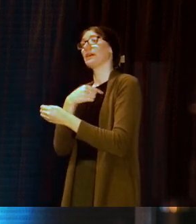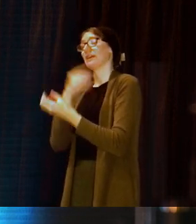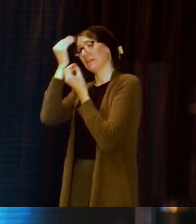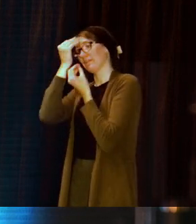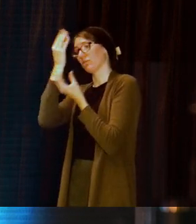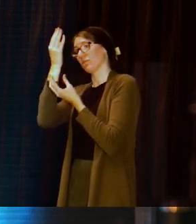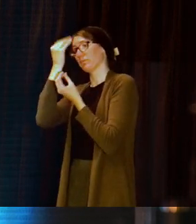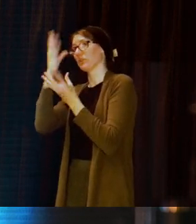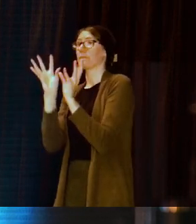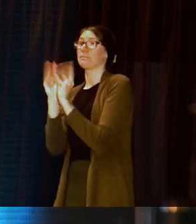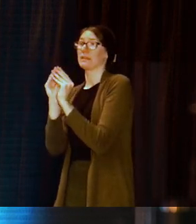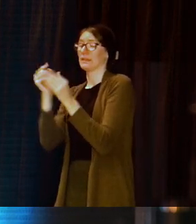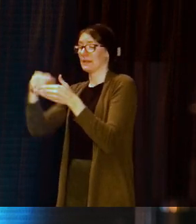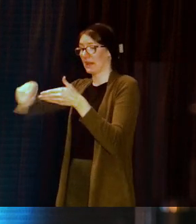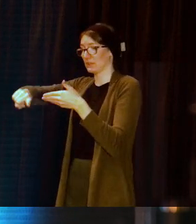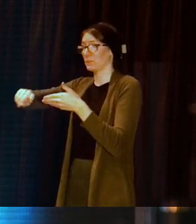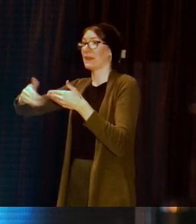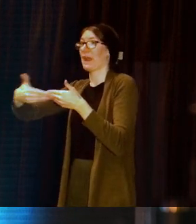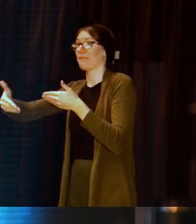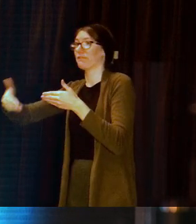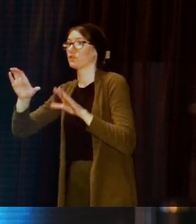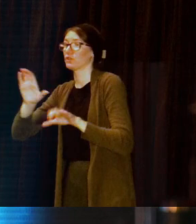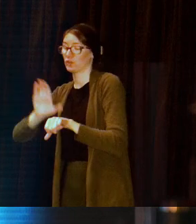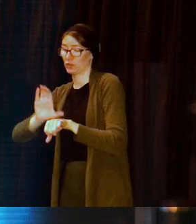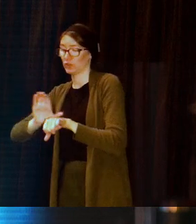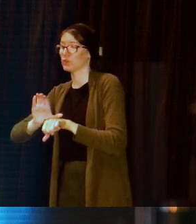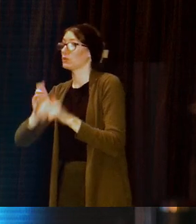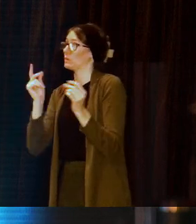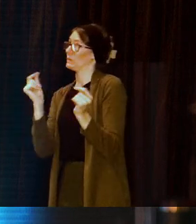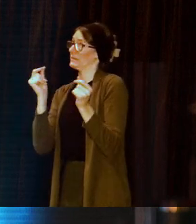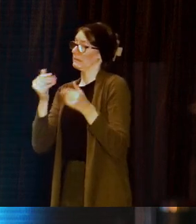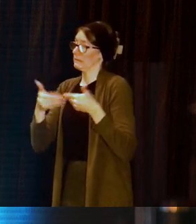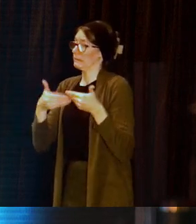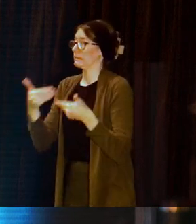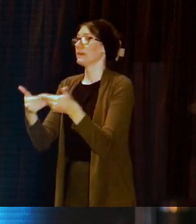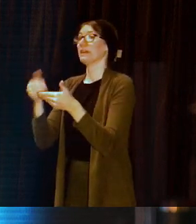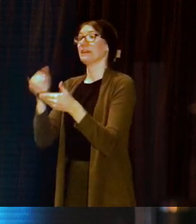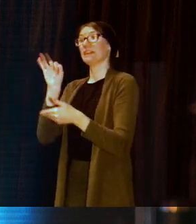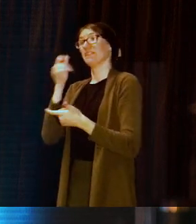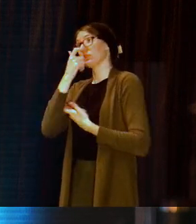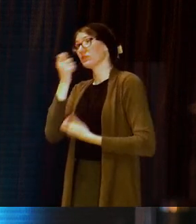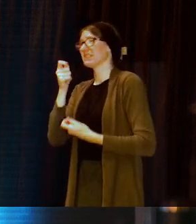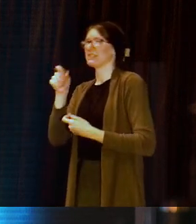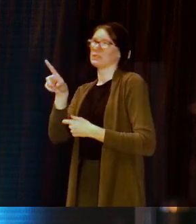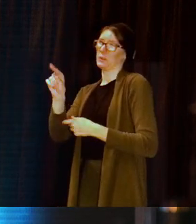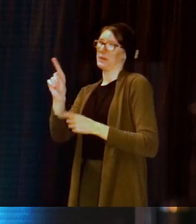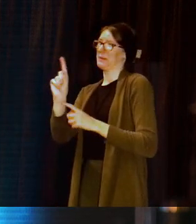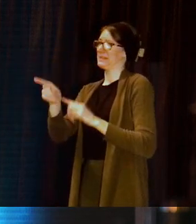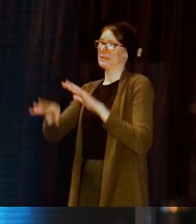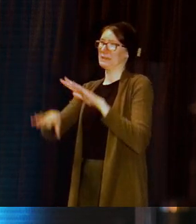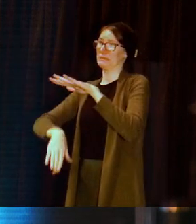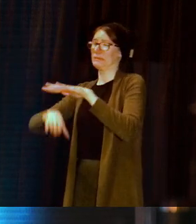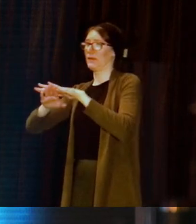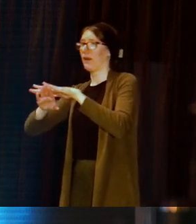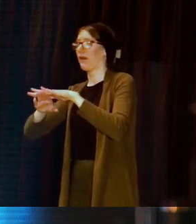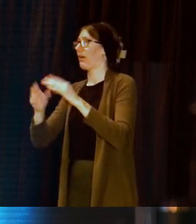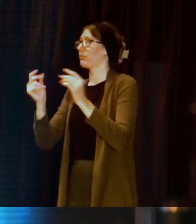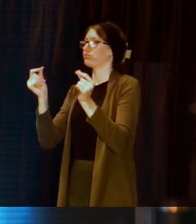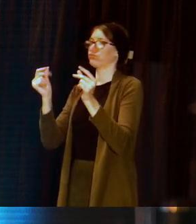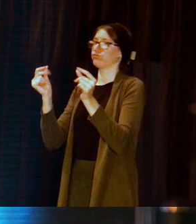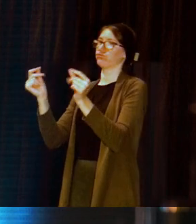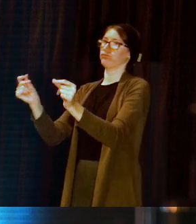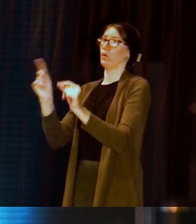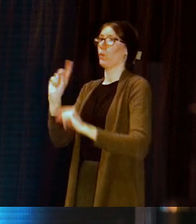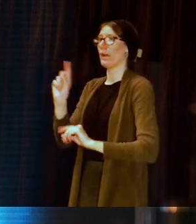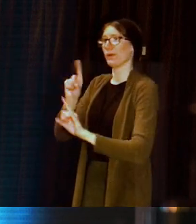info meeting on that next week after church. So coming up quick, if you're interested, it'll be a really short 20 minutes max, just kind of where